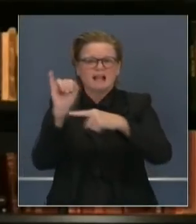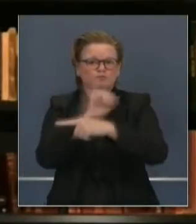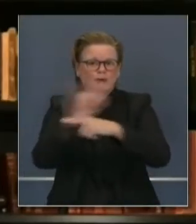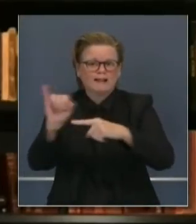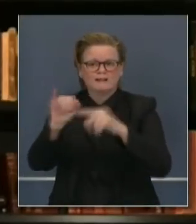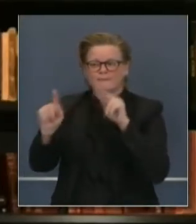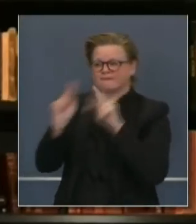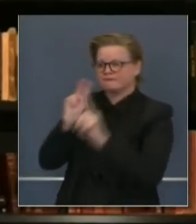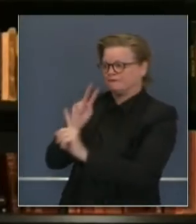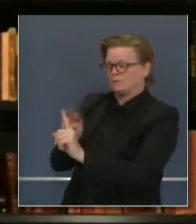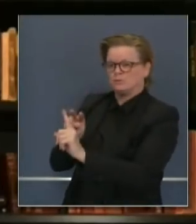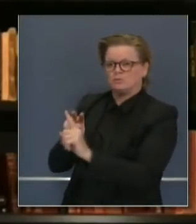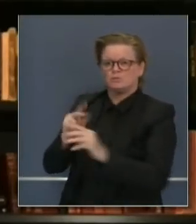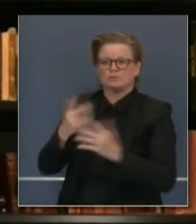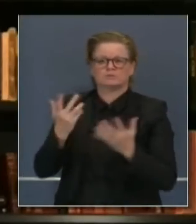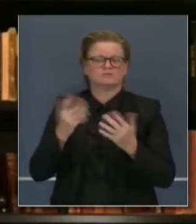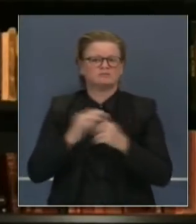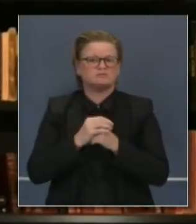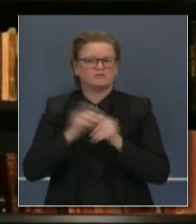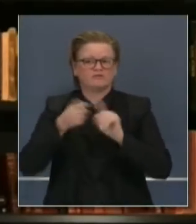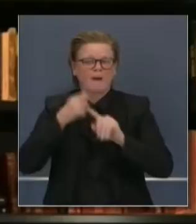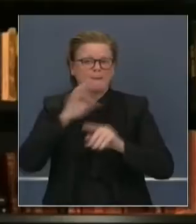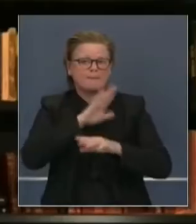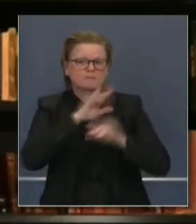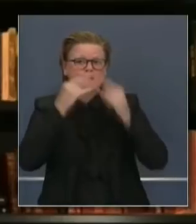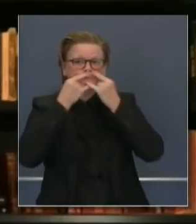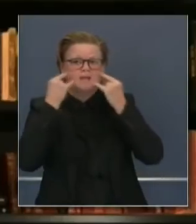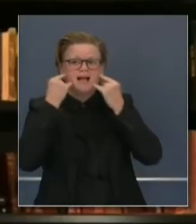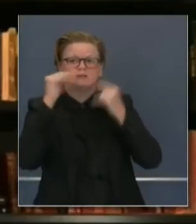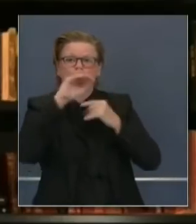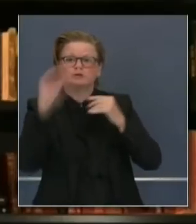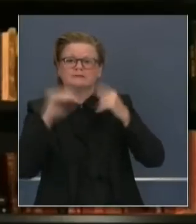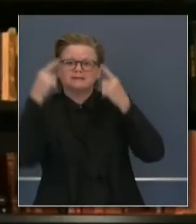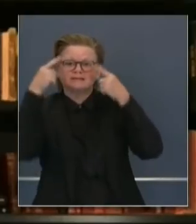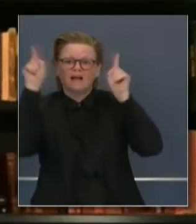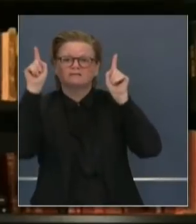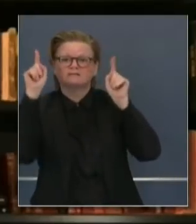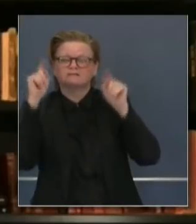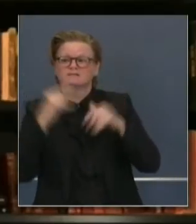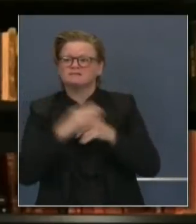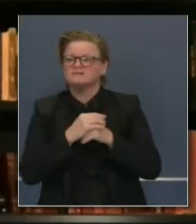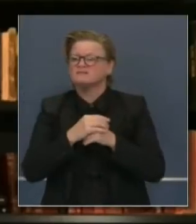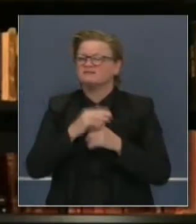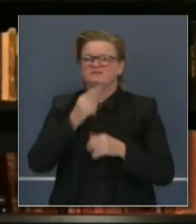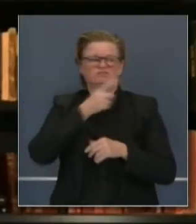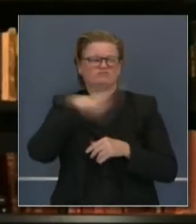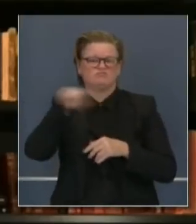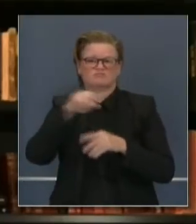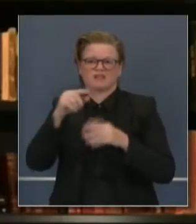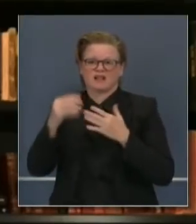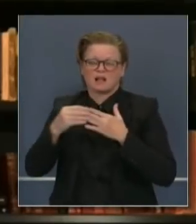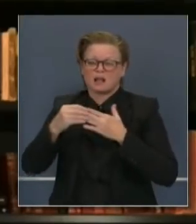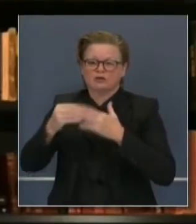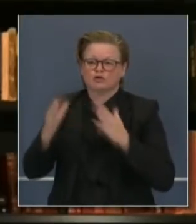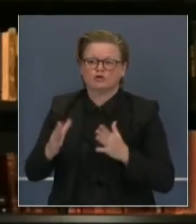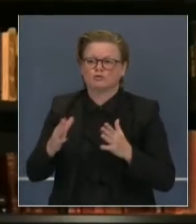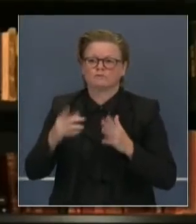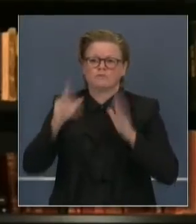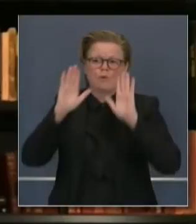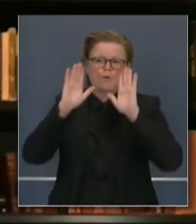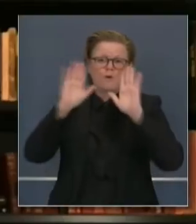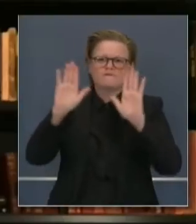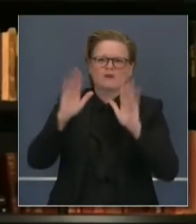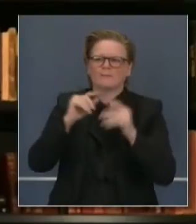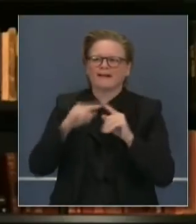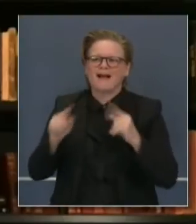on the ground from a masking perspective at the local level, some wonderful leaders doing extraordinary things, and a few